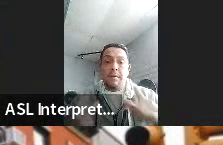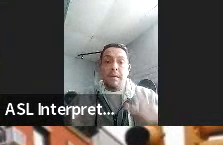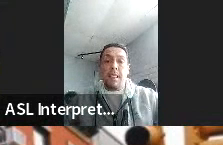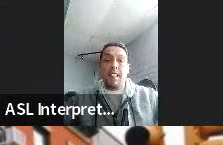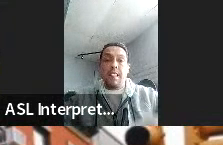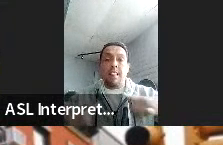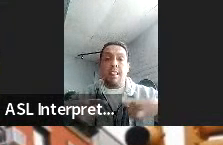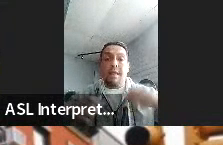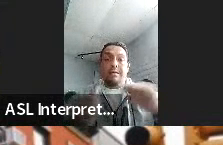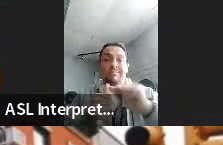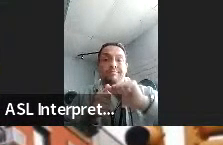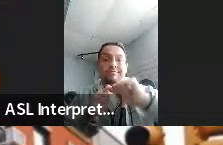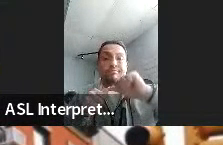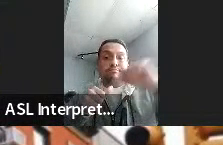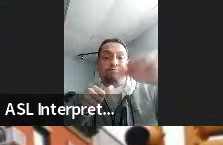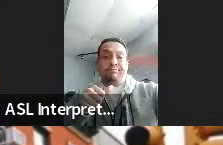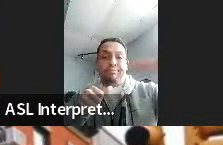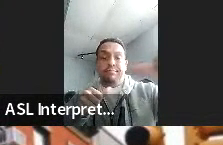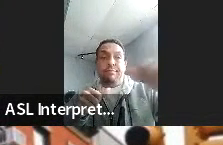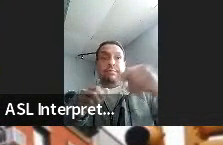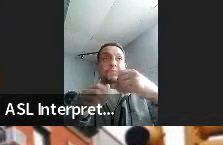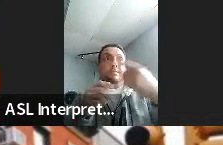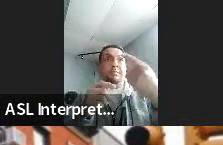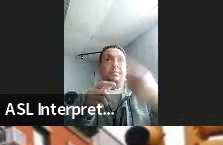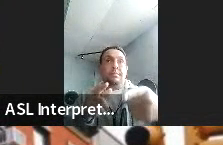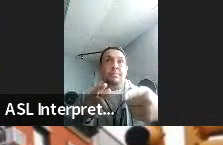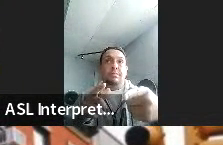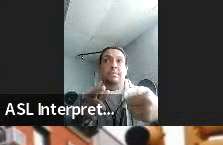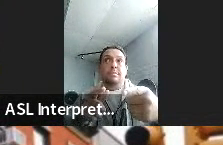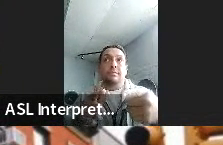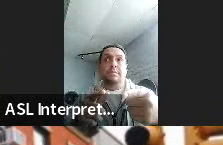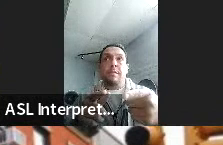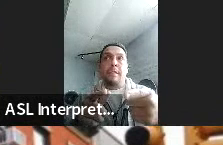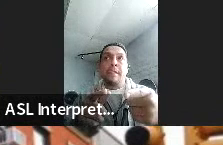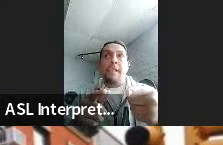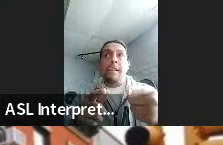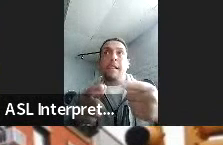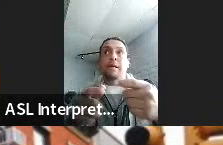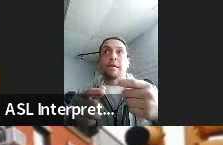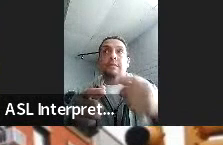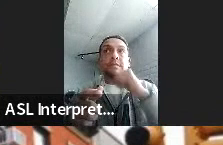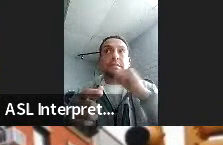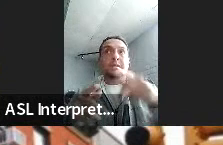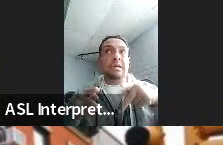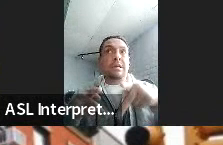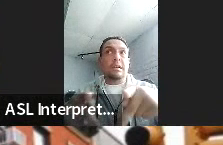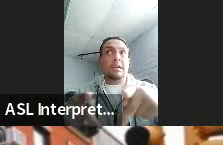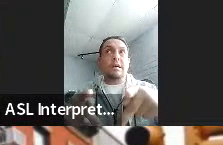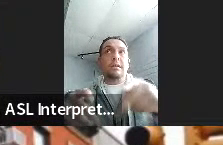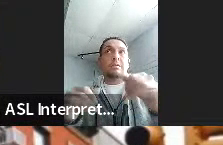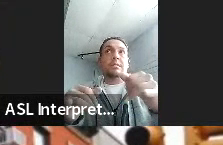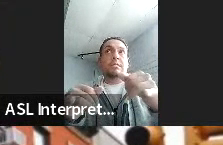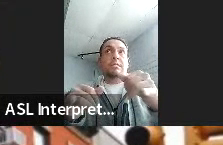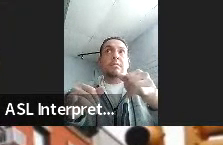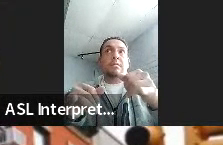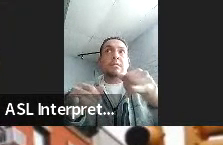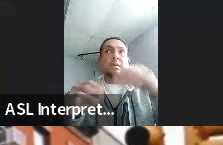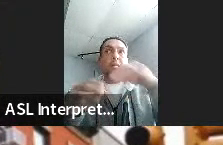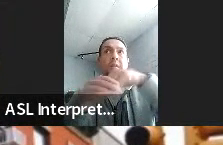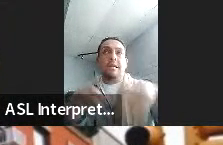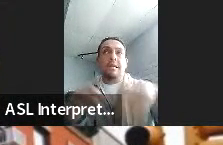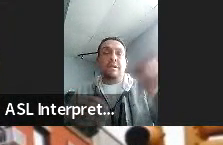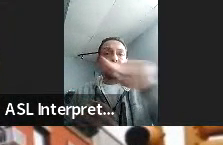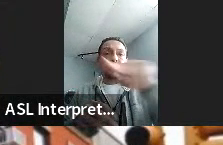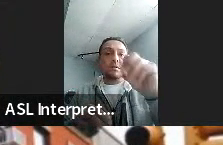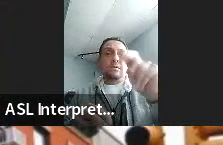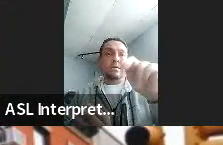of these storefronts predate our current zoning and are not allowed under our current zoning. And so what that means is that if one of these businesses were to